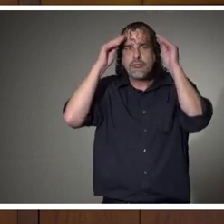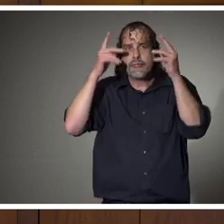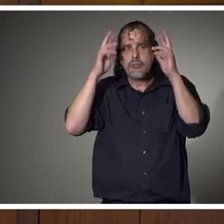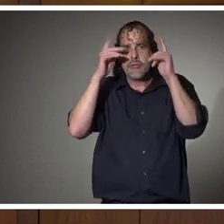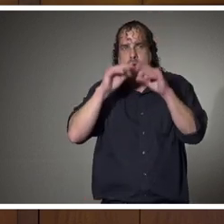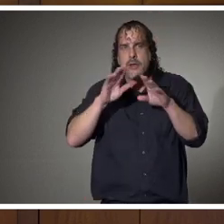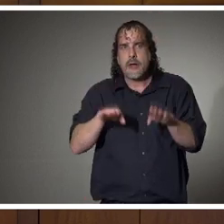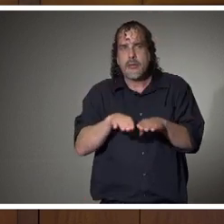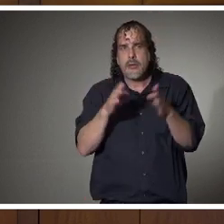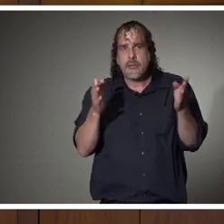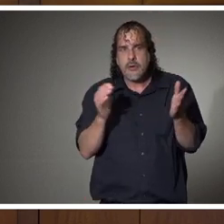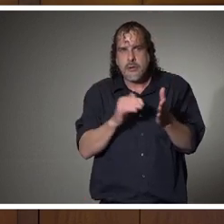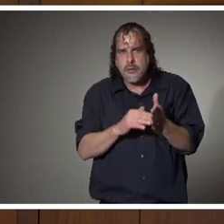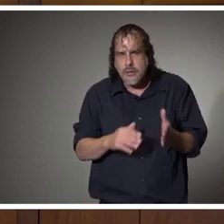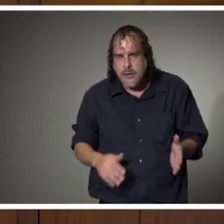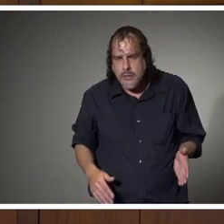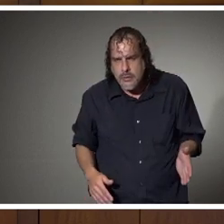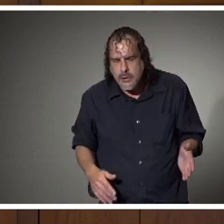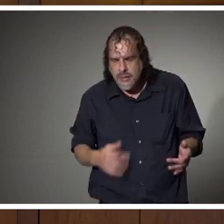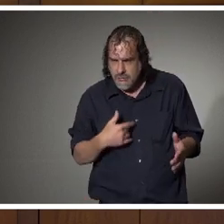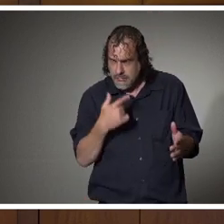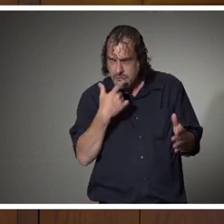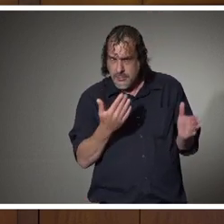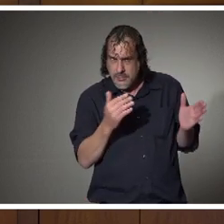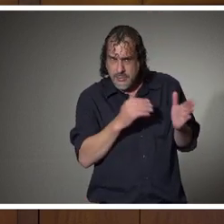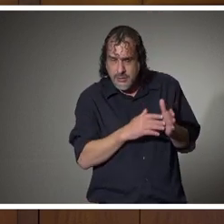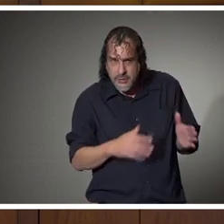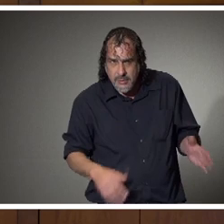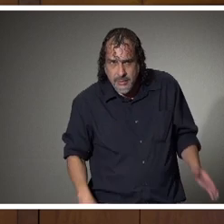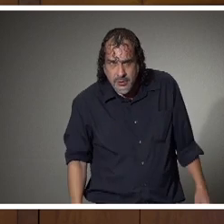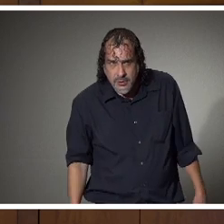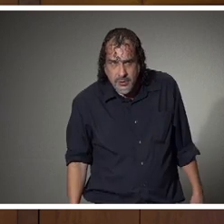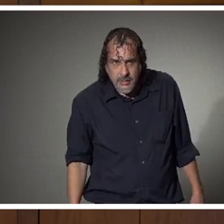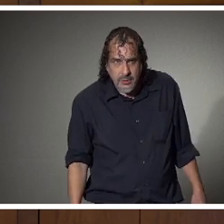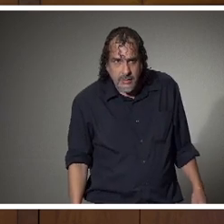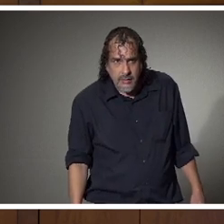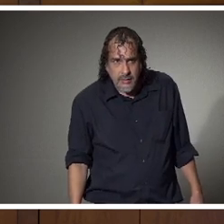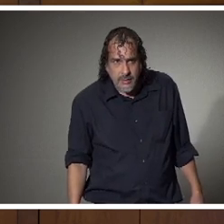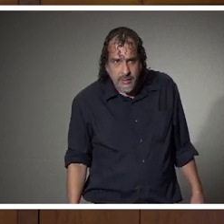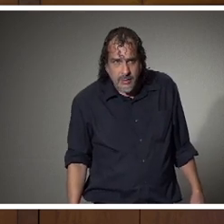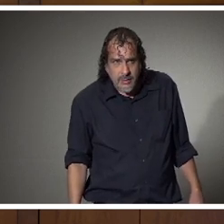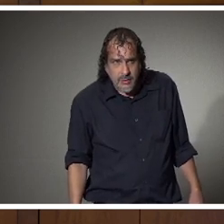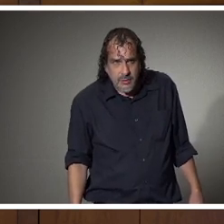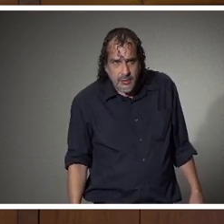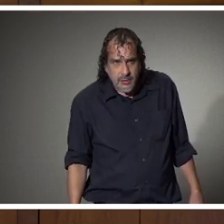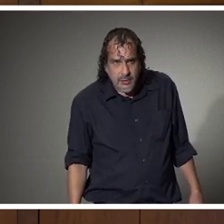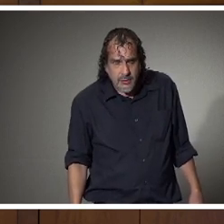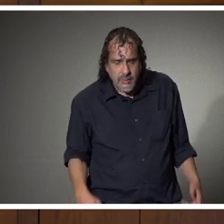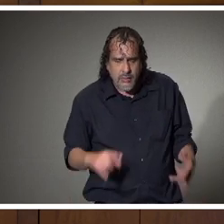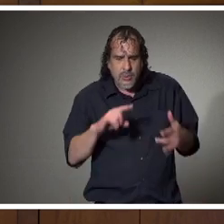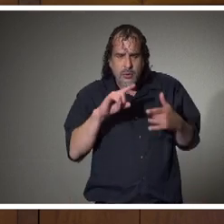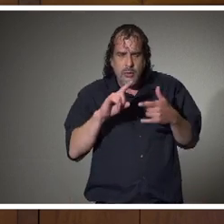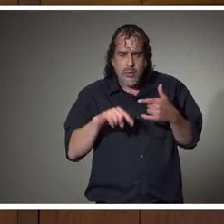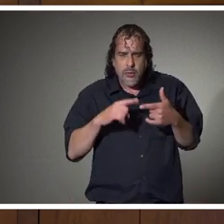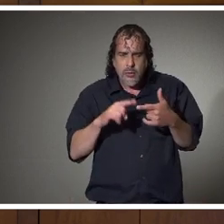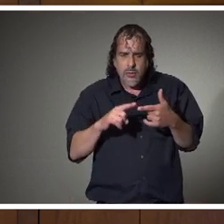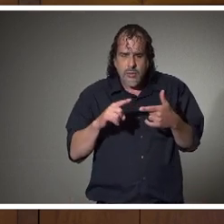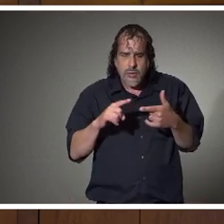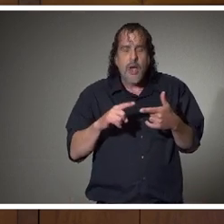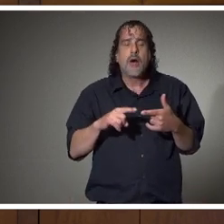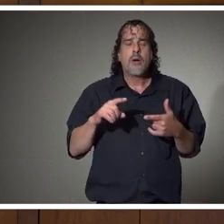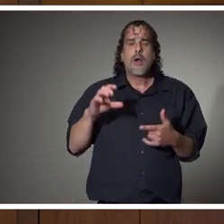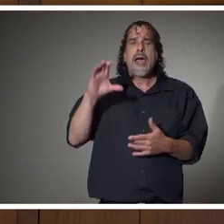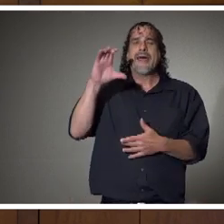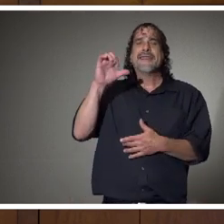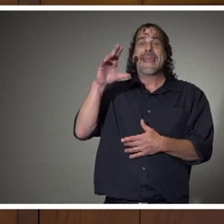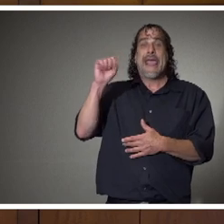Could you repeat that question? I couldn't. You broke down on me. Oh, sorry. What's your timeline for having the CARES Act